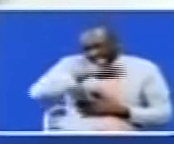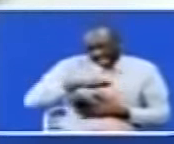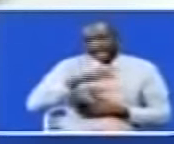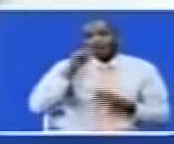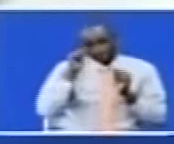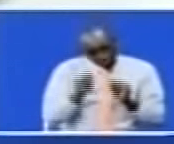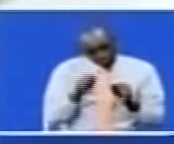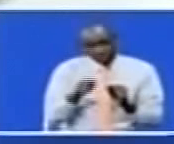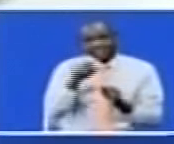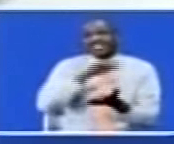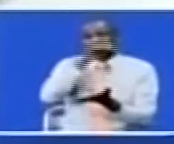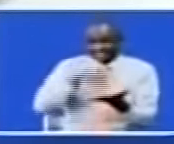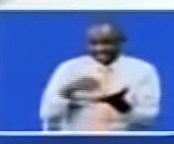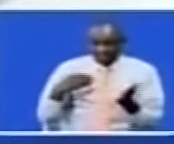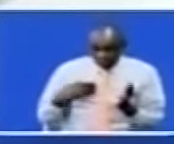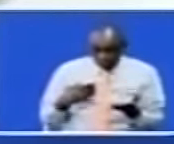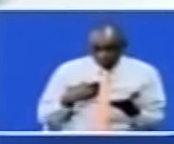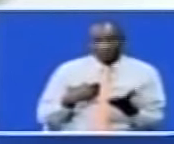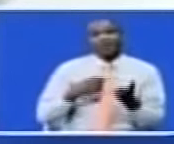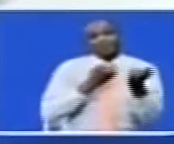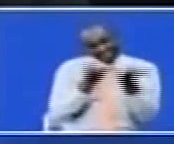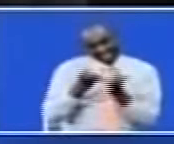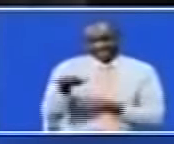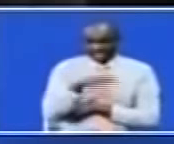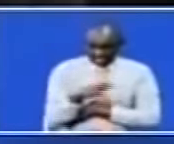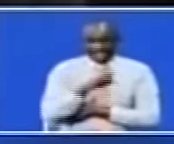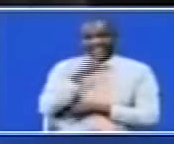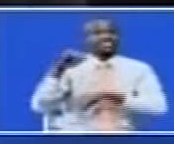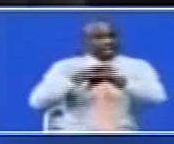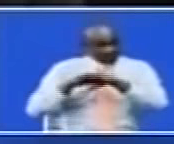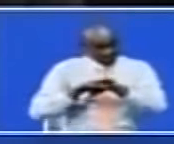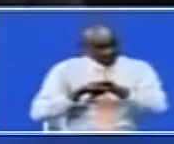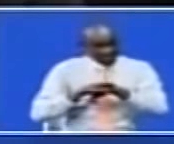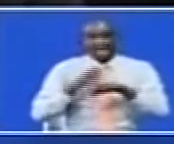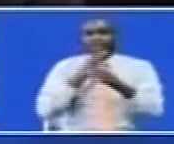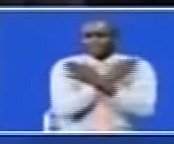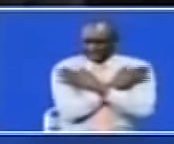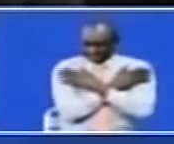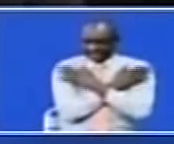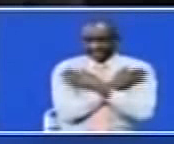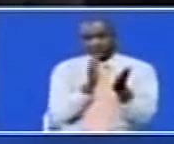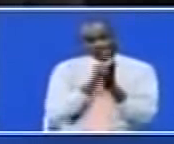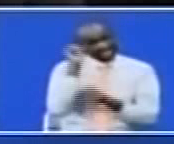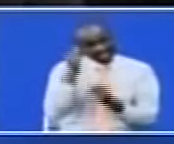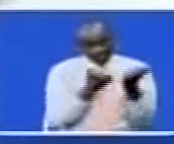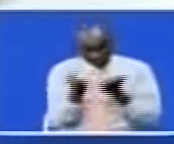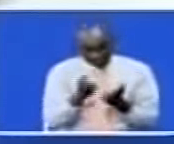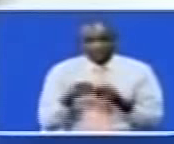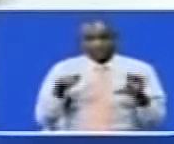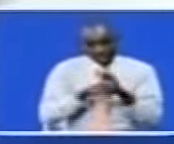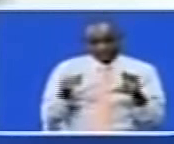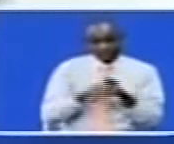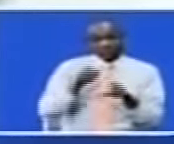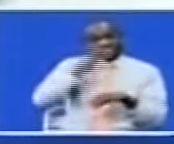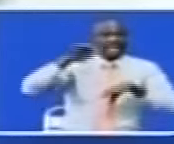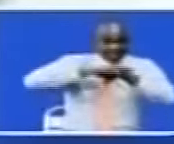gateway, but actually a center of logistics for trade within the East Africa. For partners trading with Kenya, particularly the members of the East